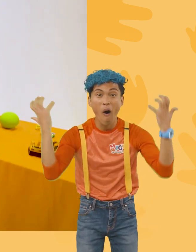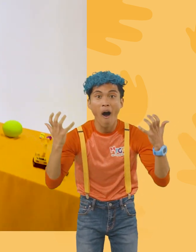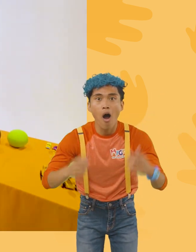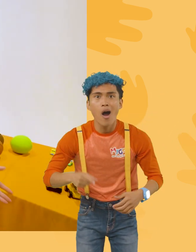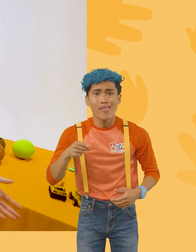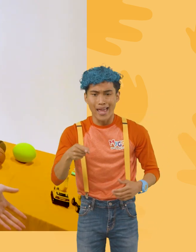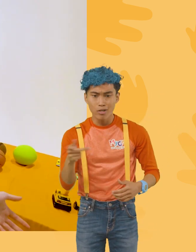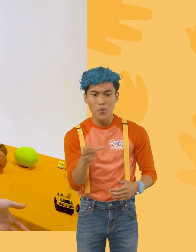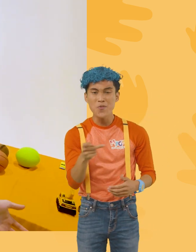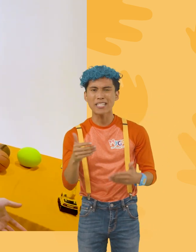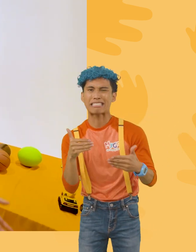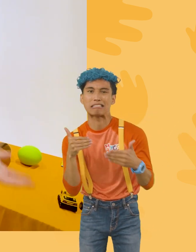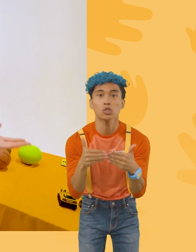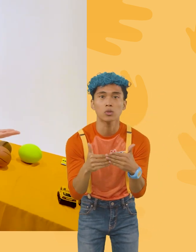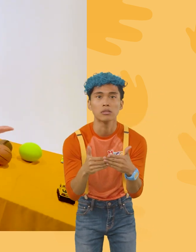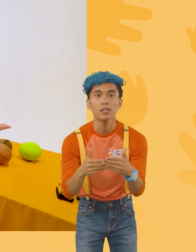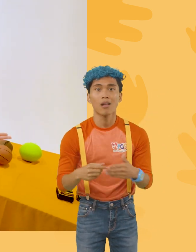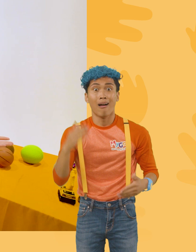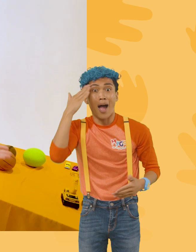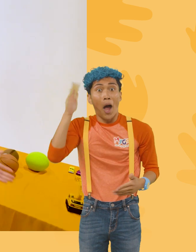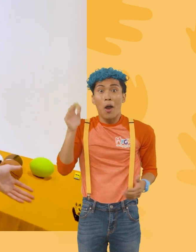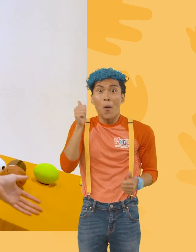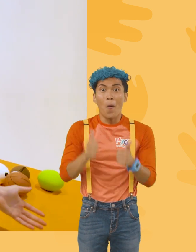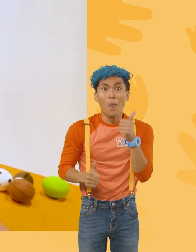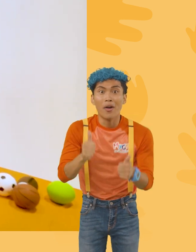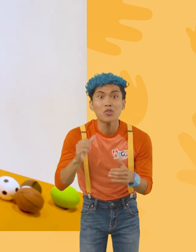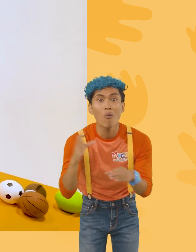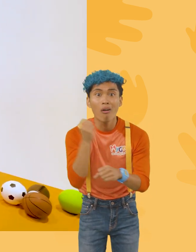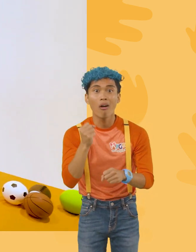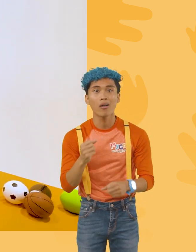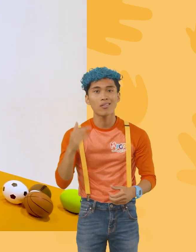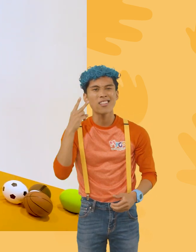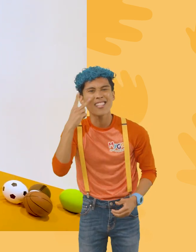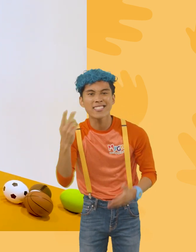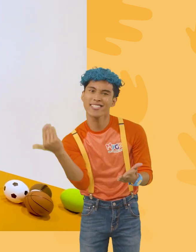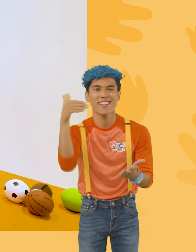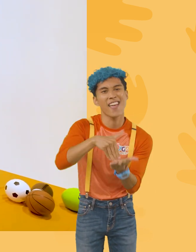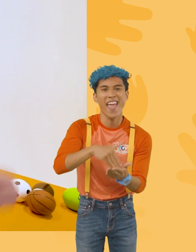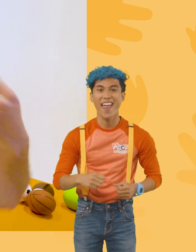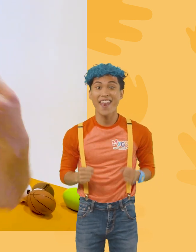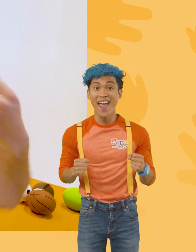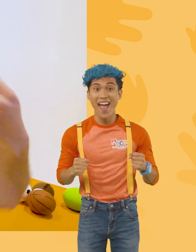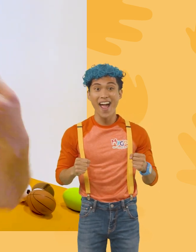were actually really close to each other. I don't even know who won. Let's see that instant